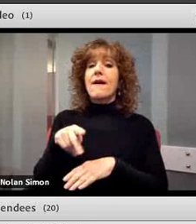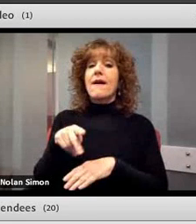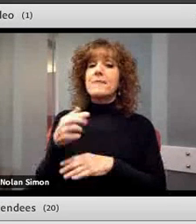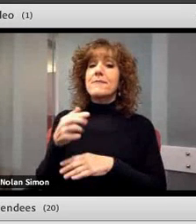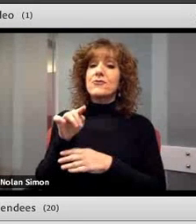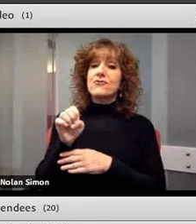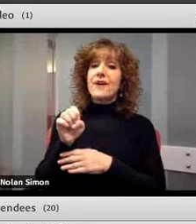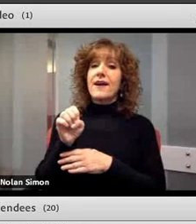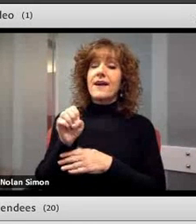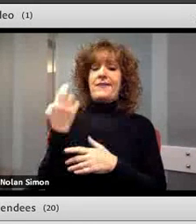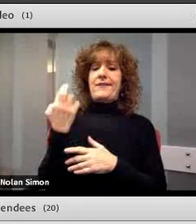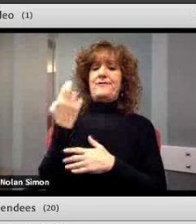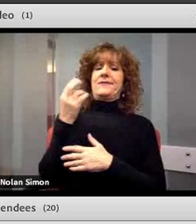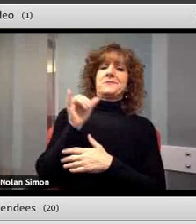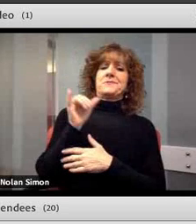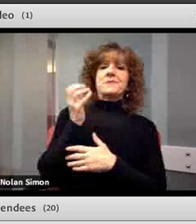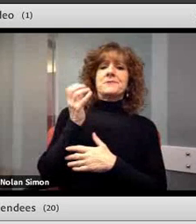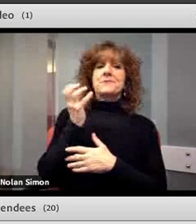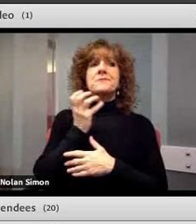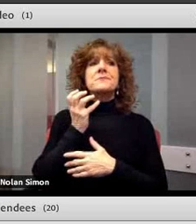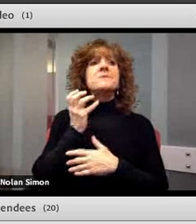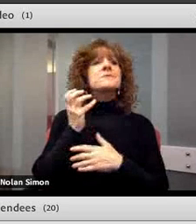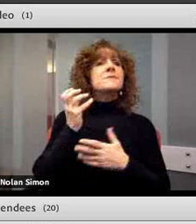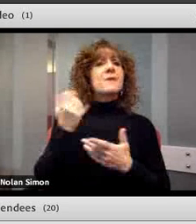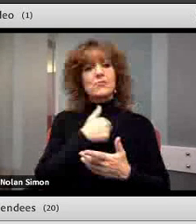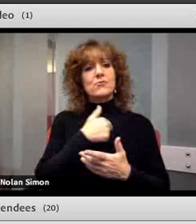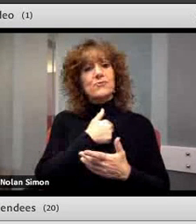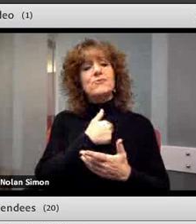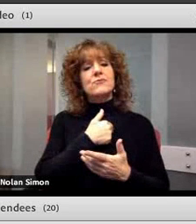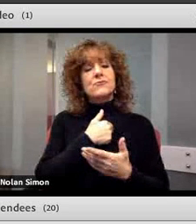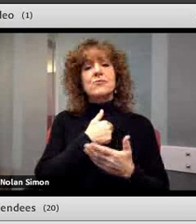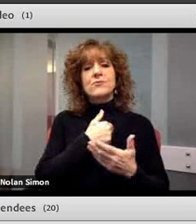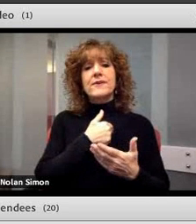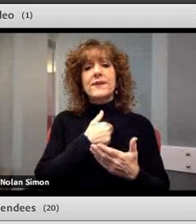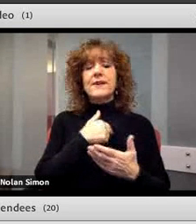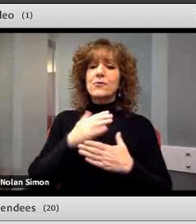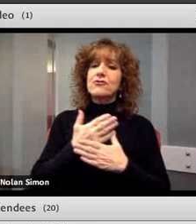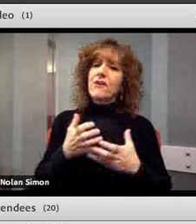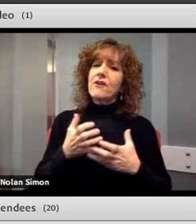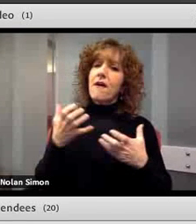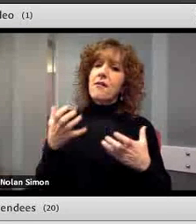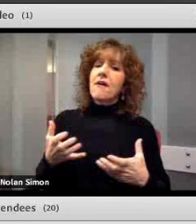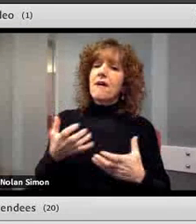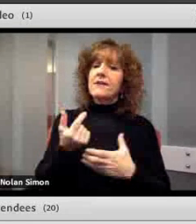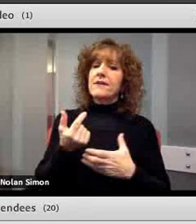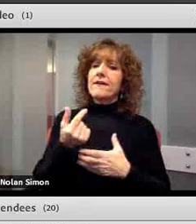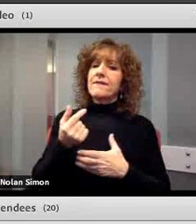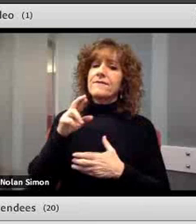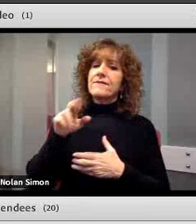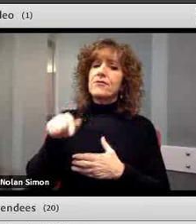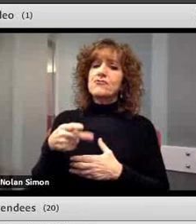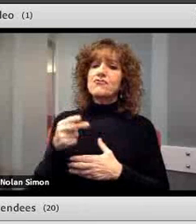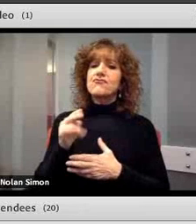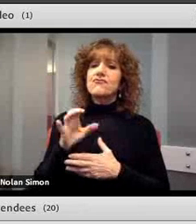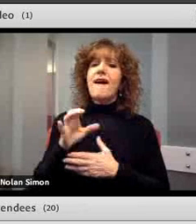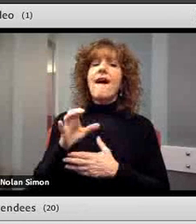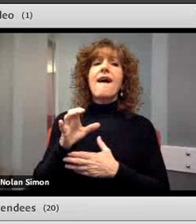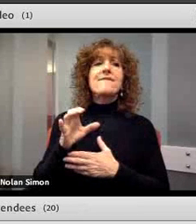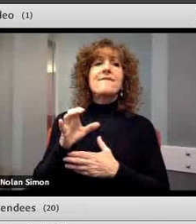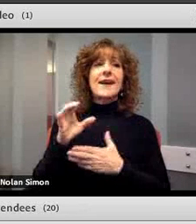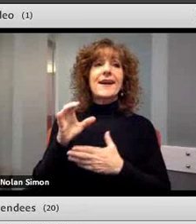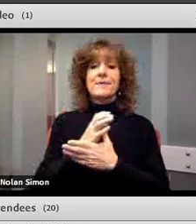And at that point, I started to realize that we were essentially sharing a lot of graphic and